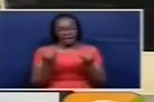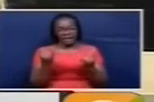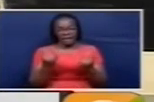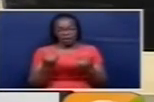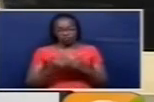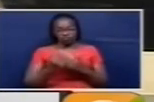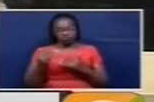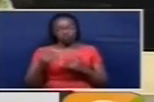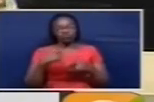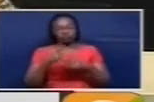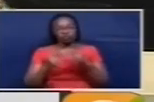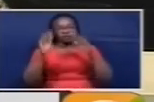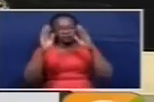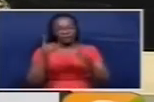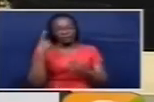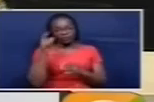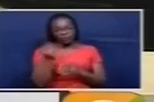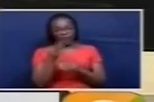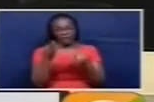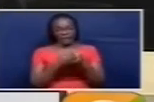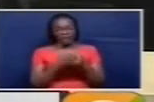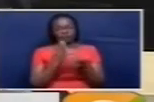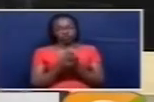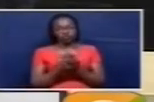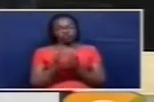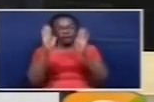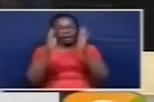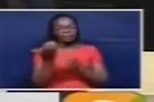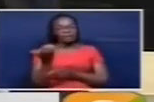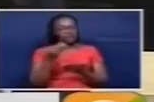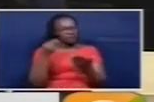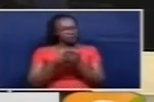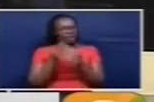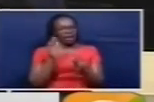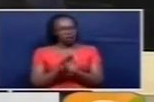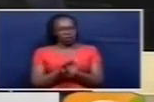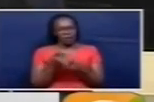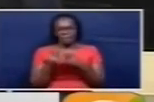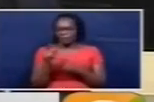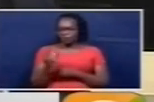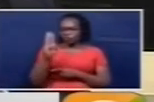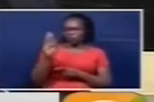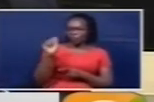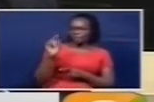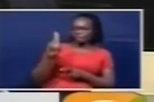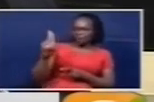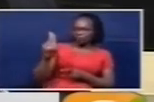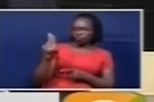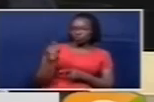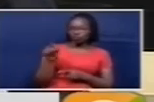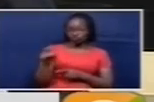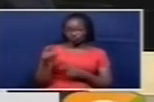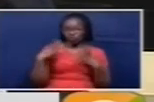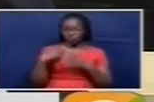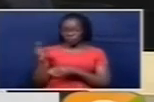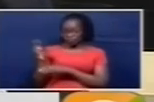August polls. Campaigns tend to be very cash intensive. Babu, you yourself have been put under scrutiny over and over again